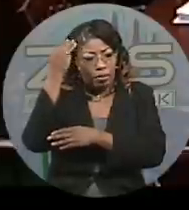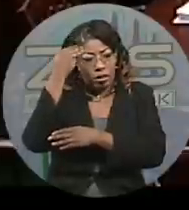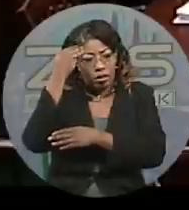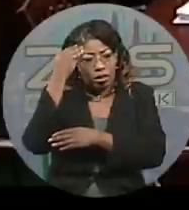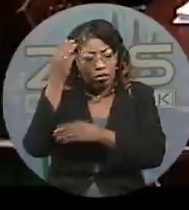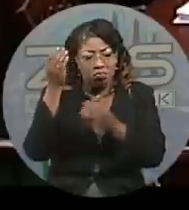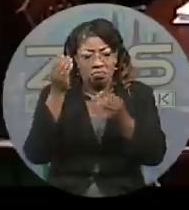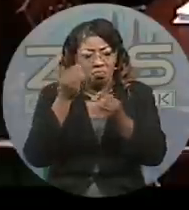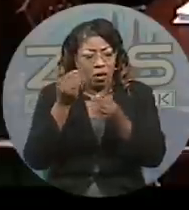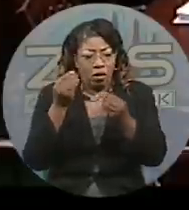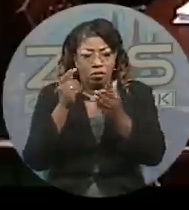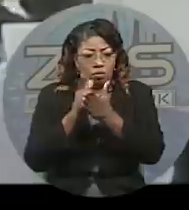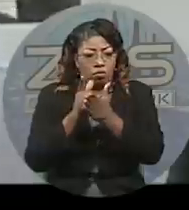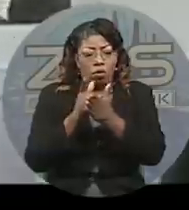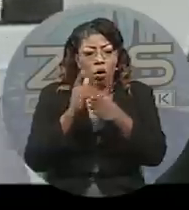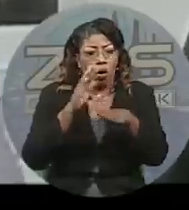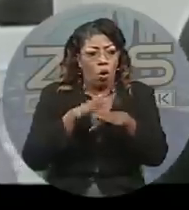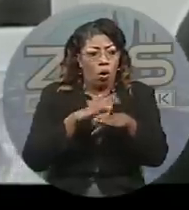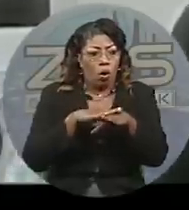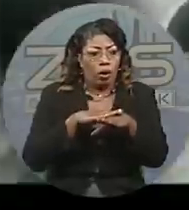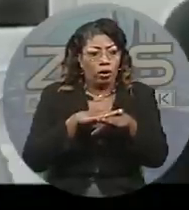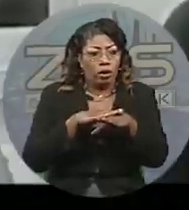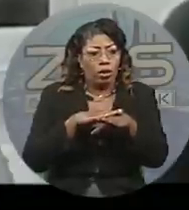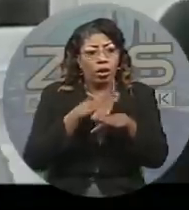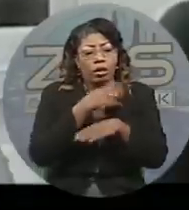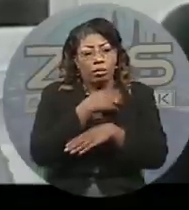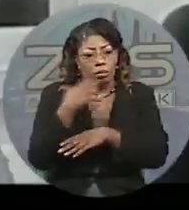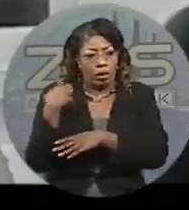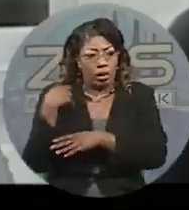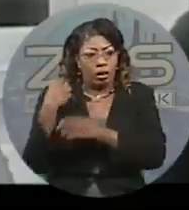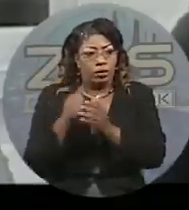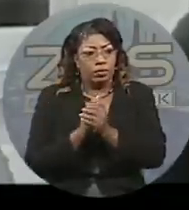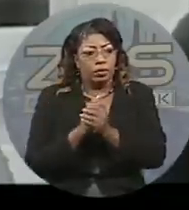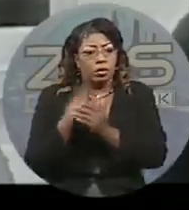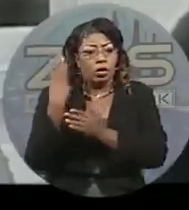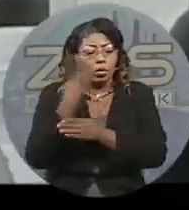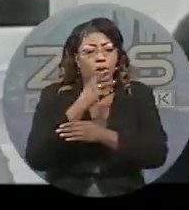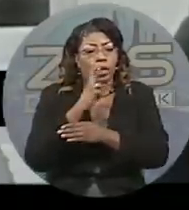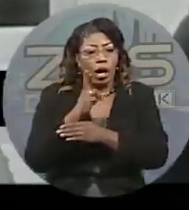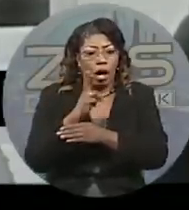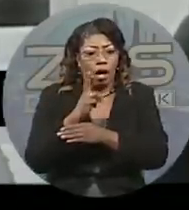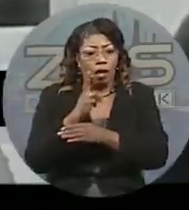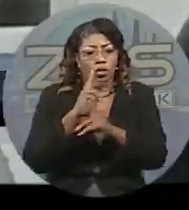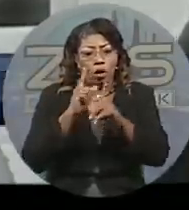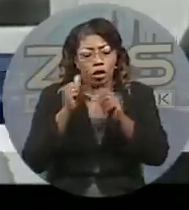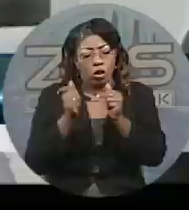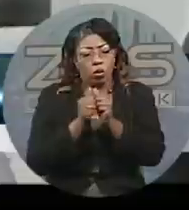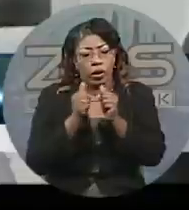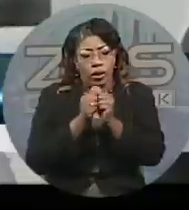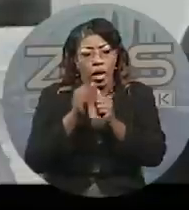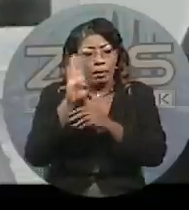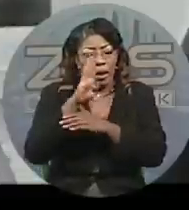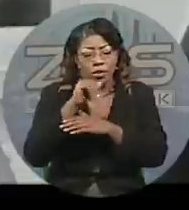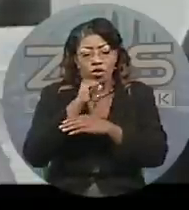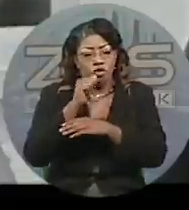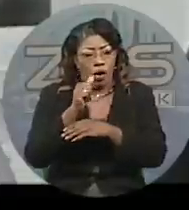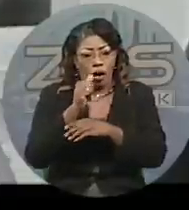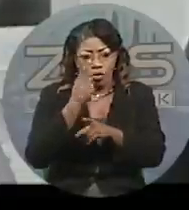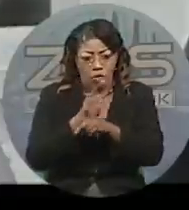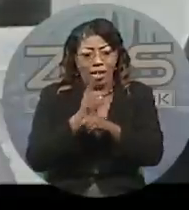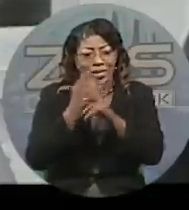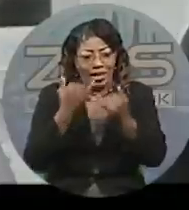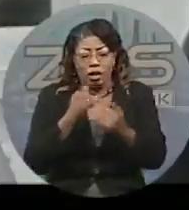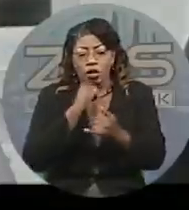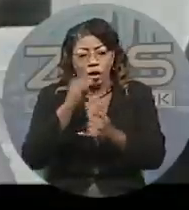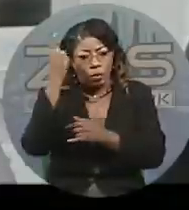no jurisdiction on the probe of the committee. We are dealing with BAMSI and only BAMSI at this particular time. I hear